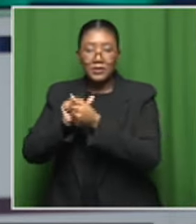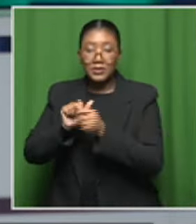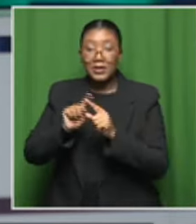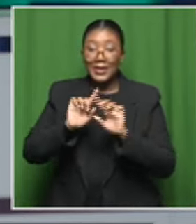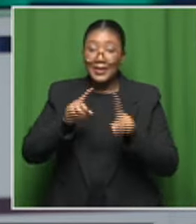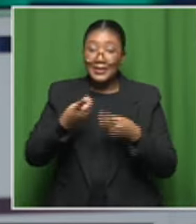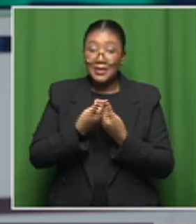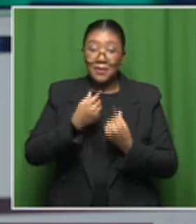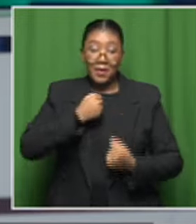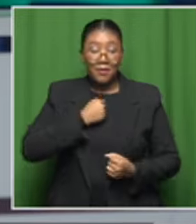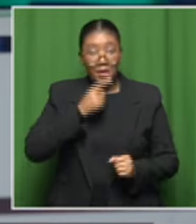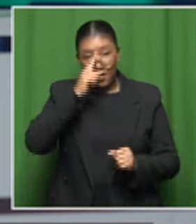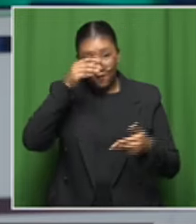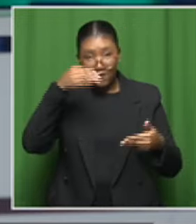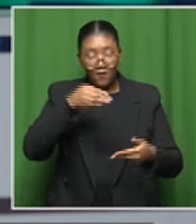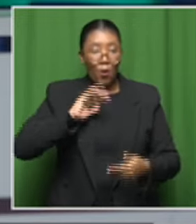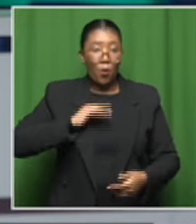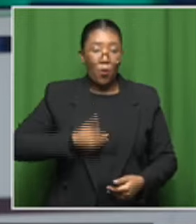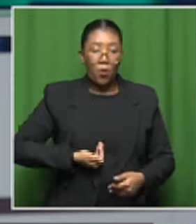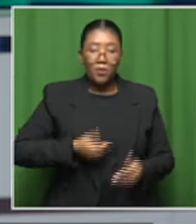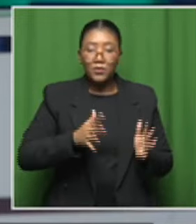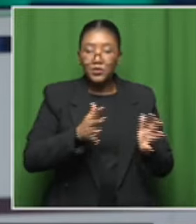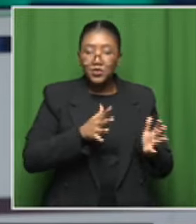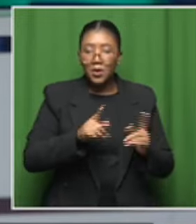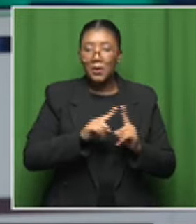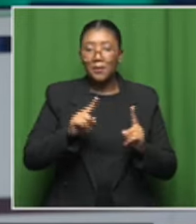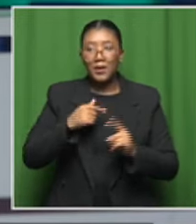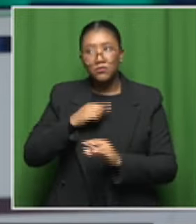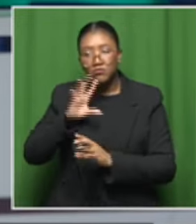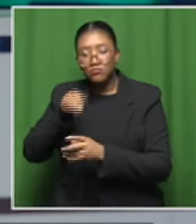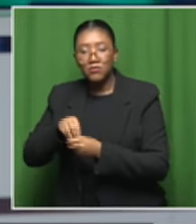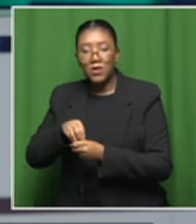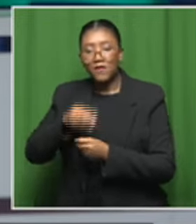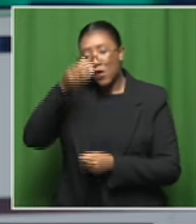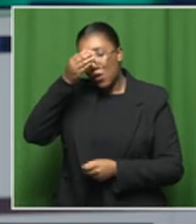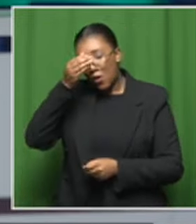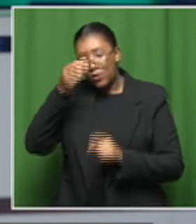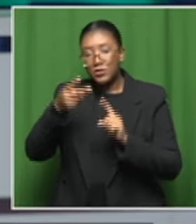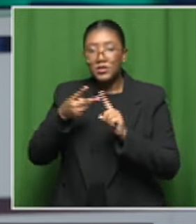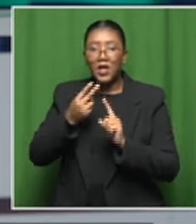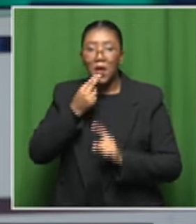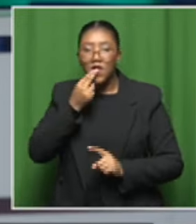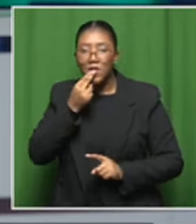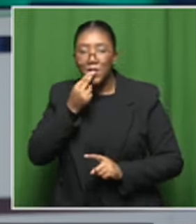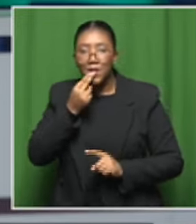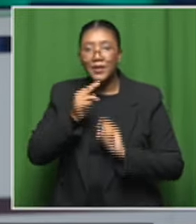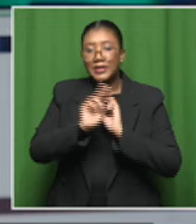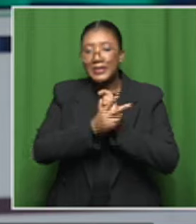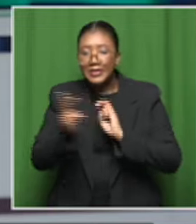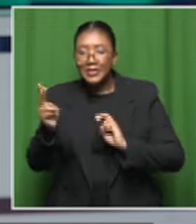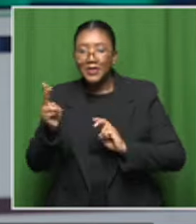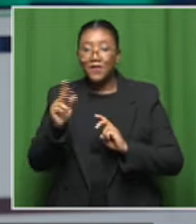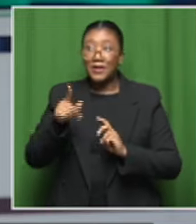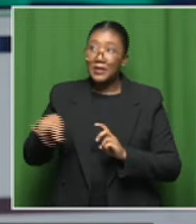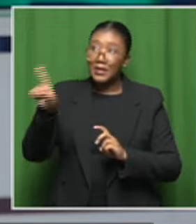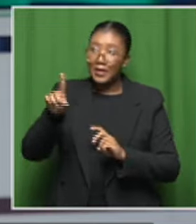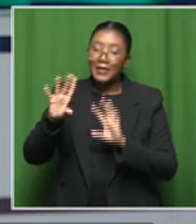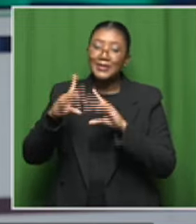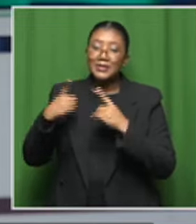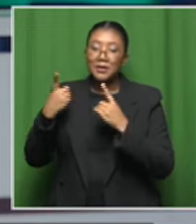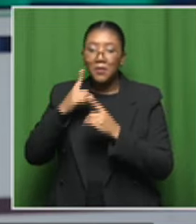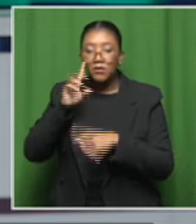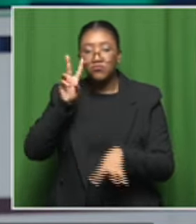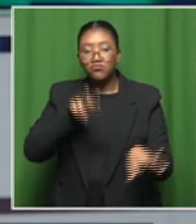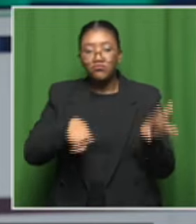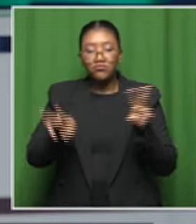not necessarily just women's football. You're able to go into competitions, refereeing, coaching, and all of that, and basically see what each department is doing, and you have